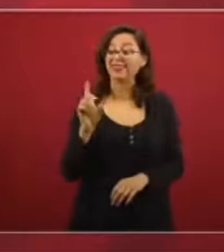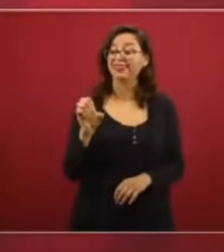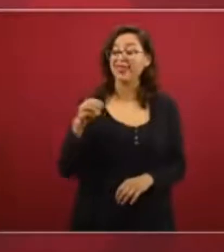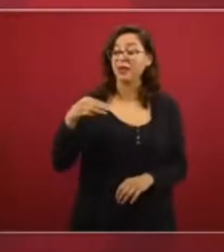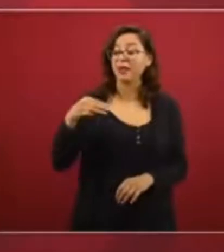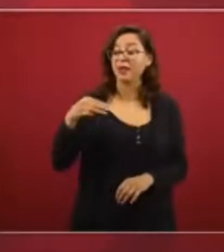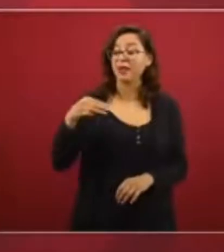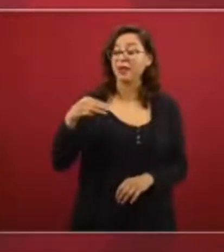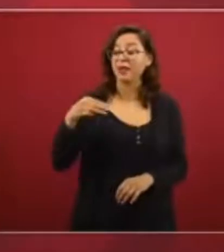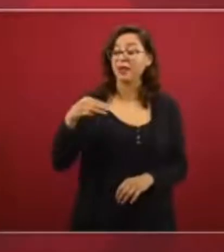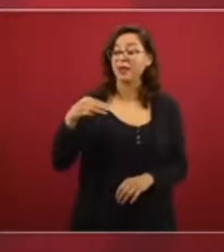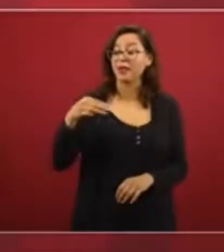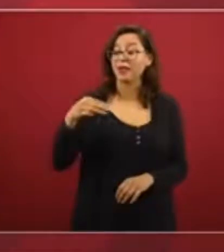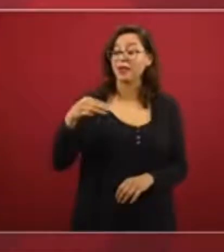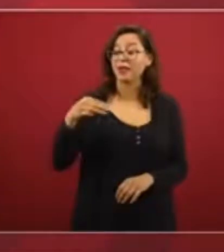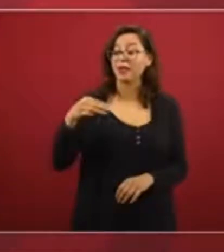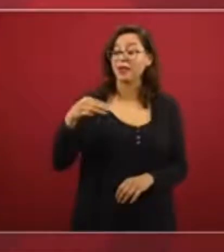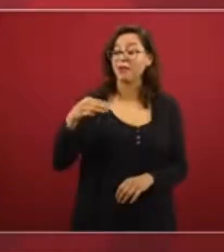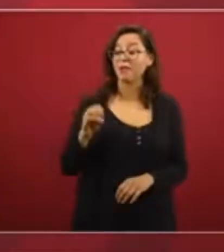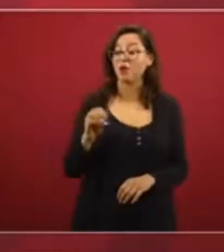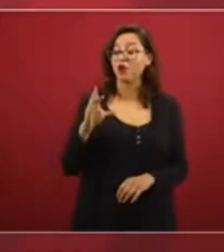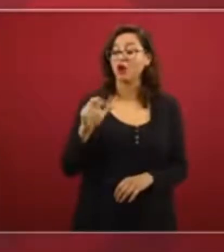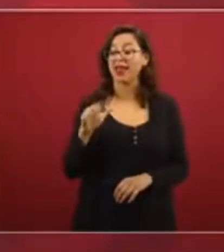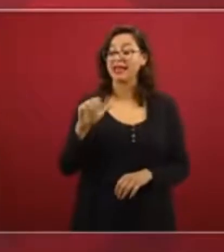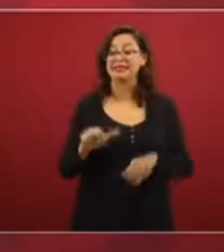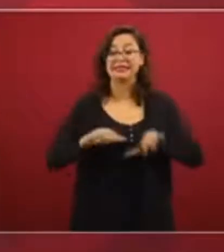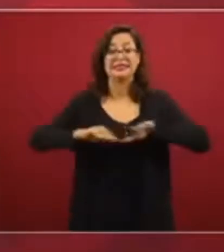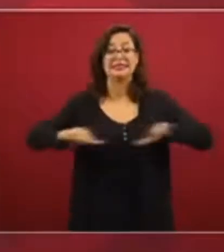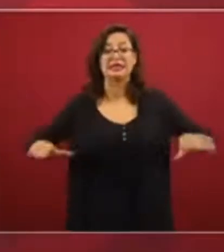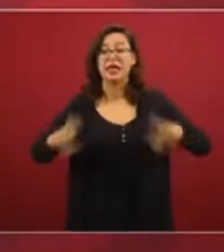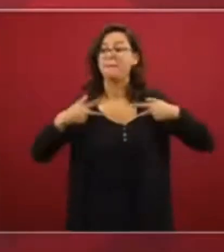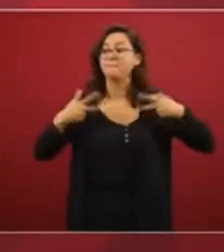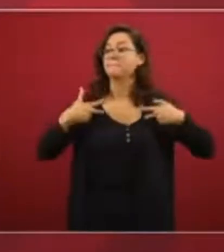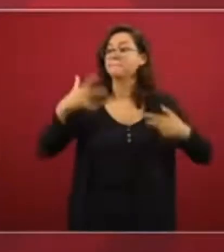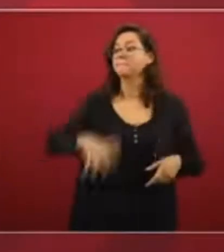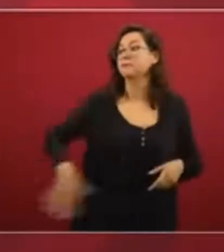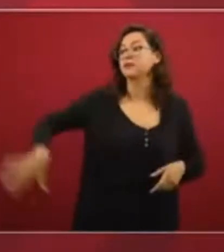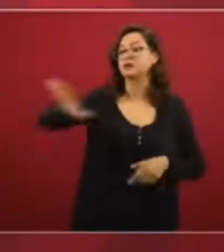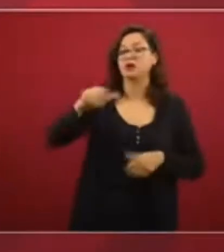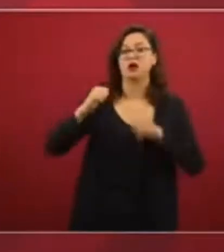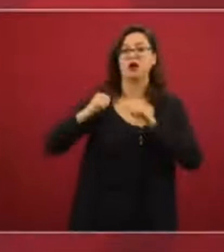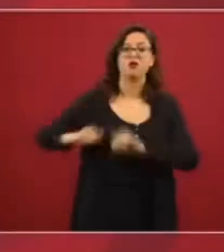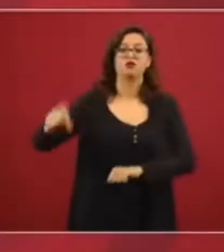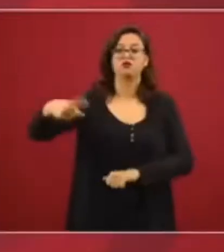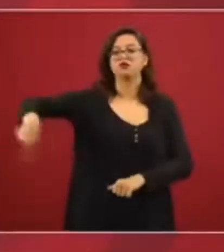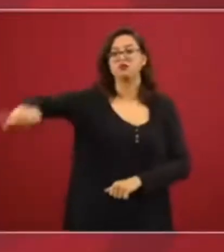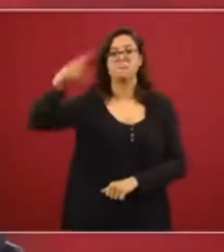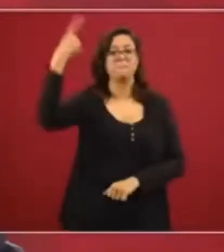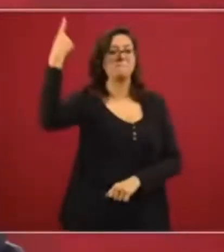De todas or rule. formas, es un ejercicio